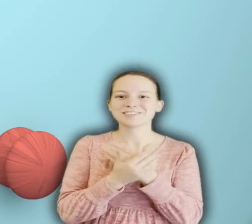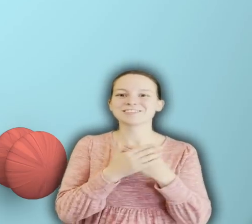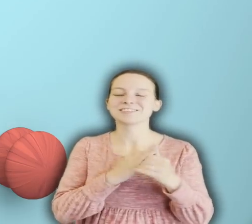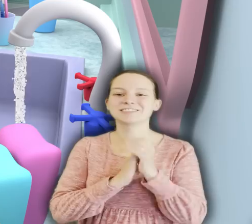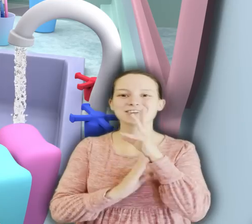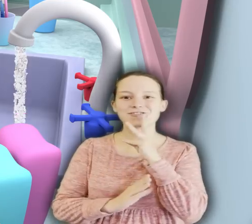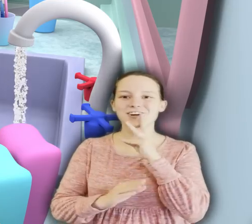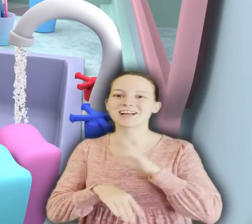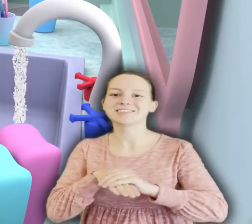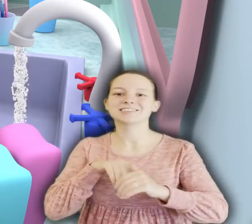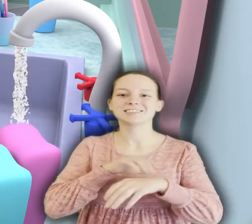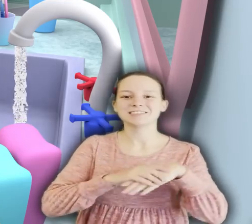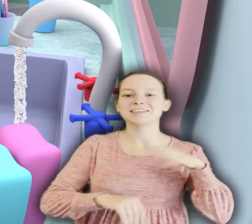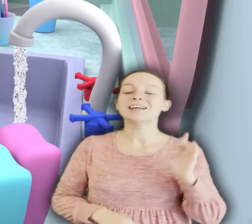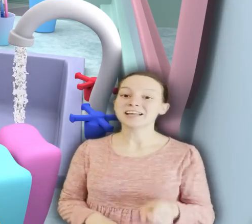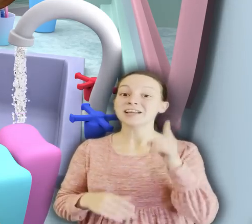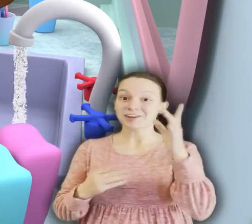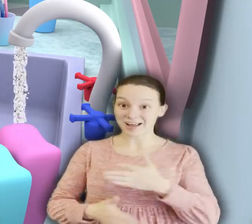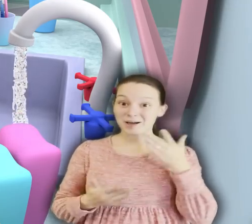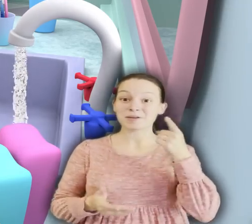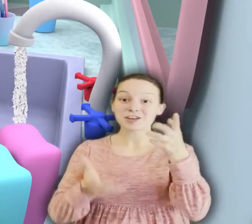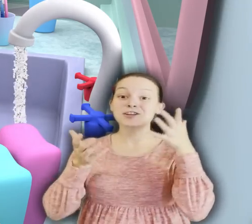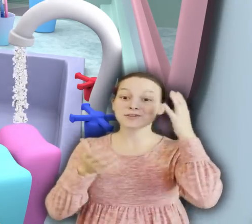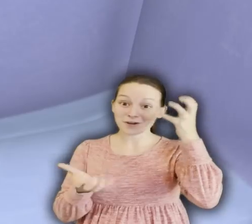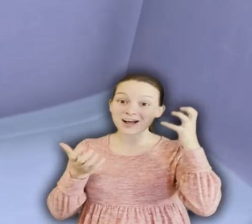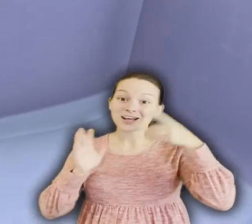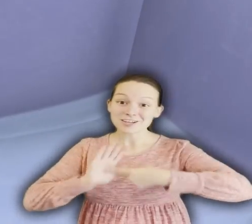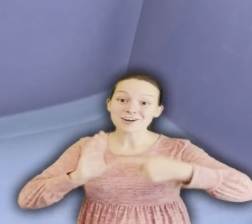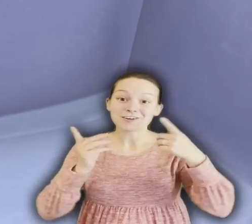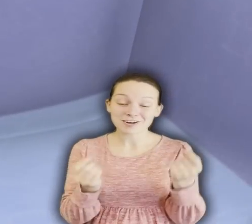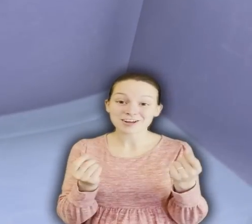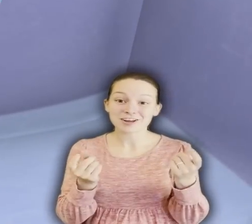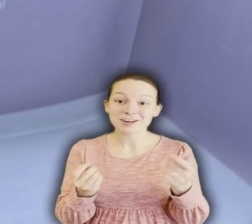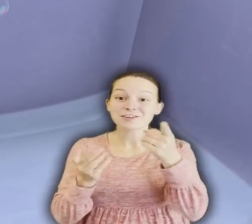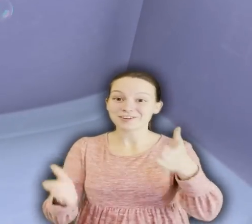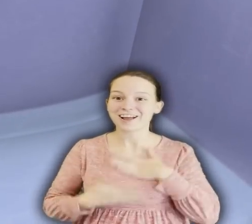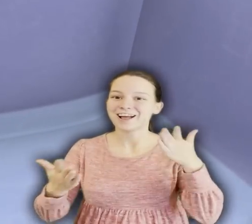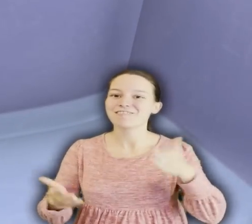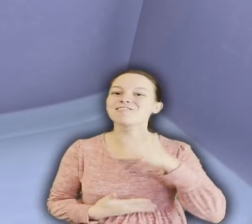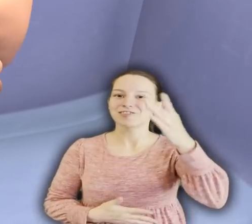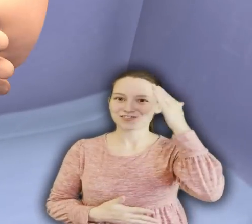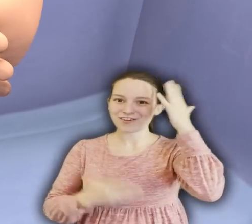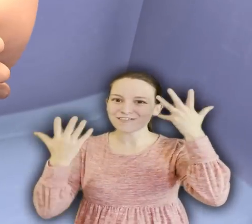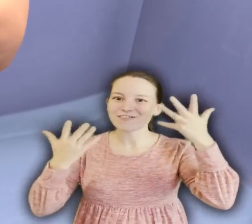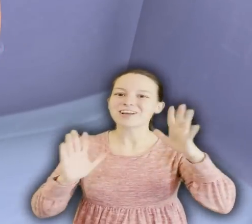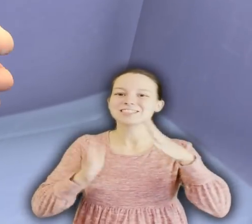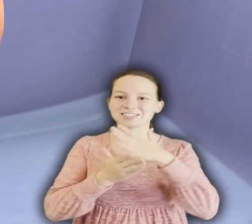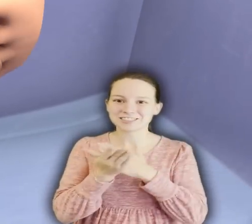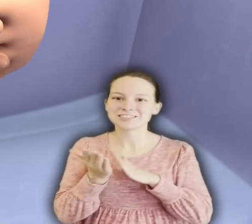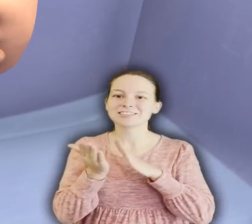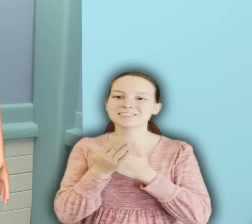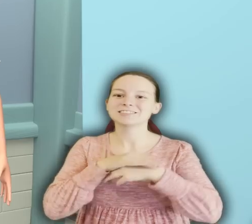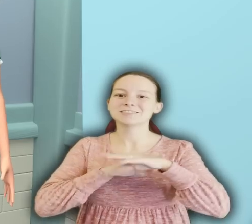well if you're happy and you know it and you really want to show it if you're happy and you know it rinse it